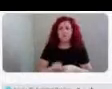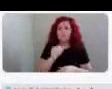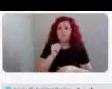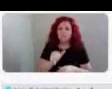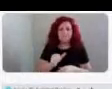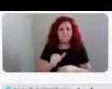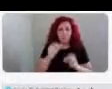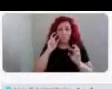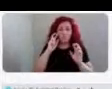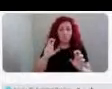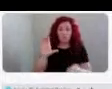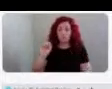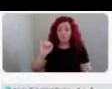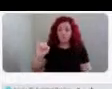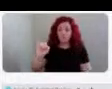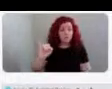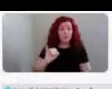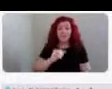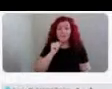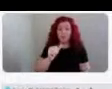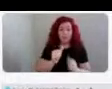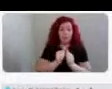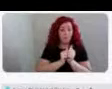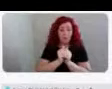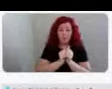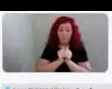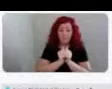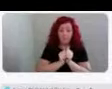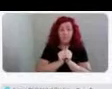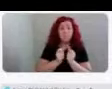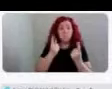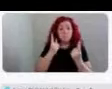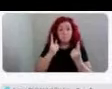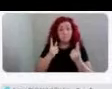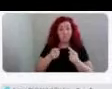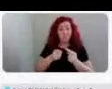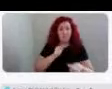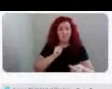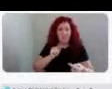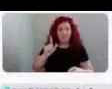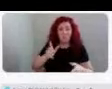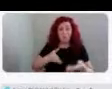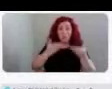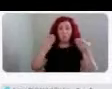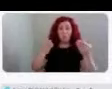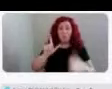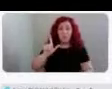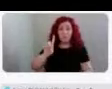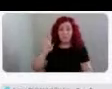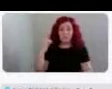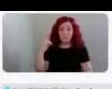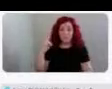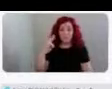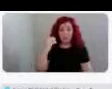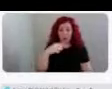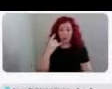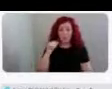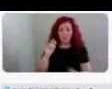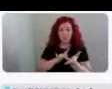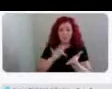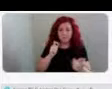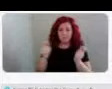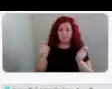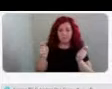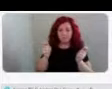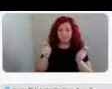doesn't respect communities of interest and it's not competitive instead proposed ld17 looks to be the definition of gerrymandering